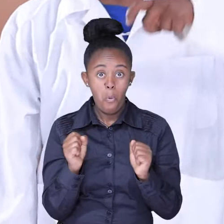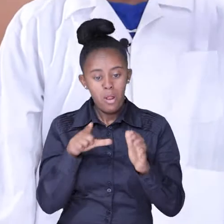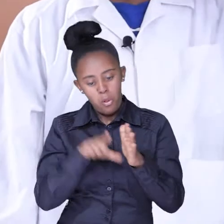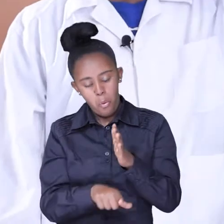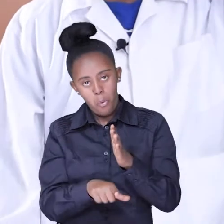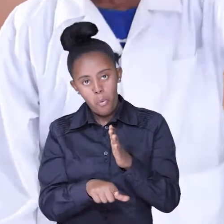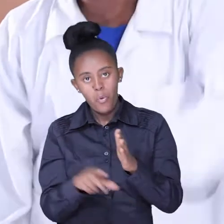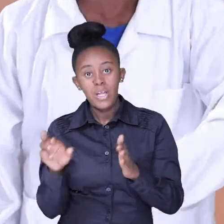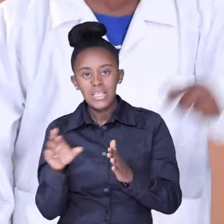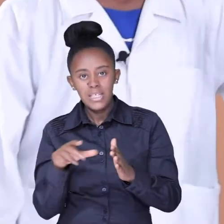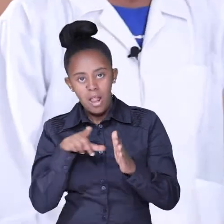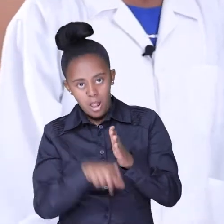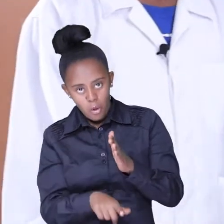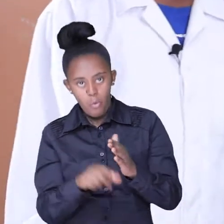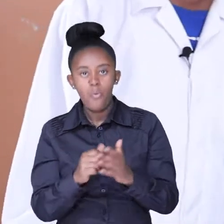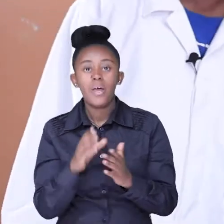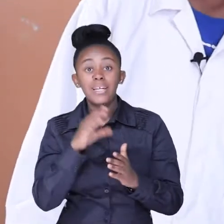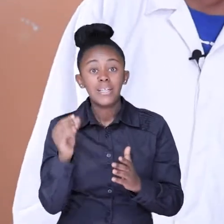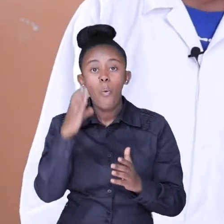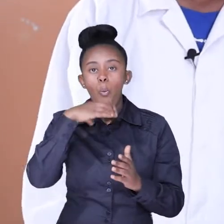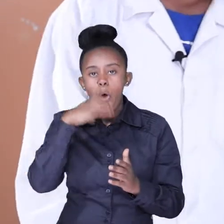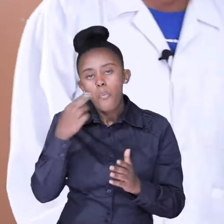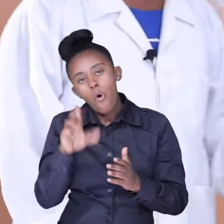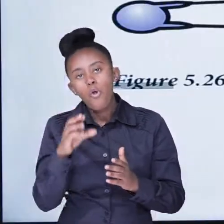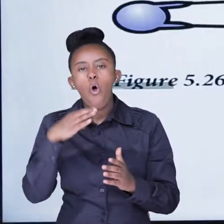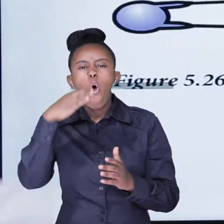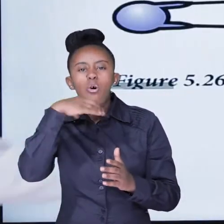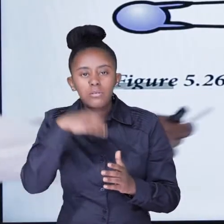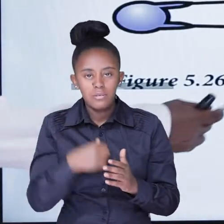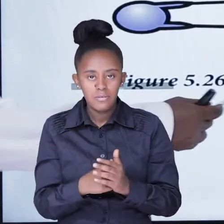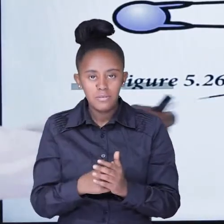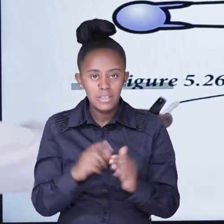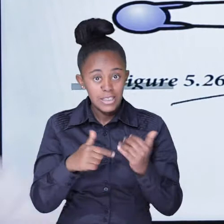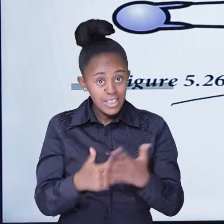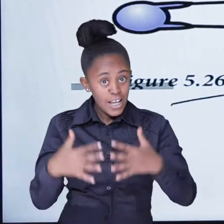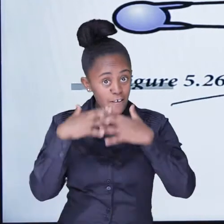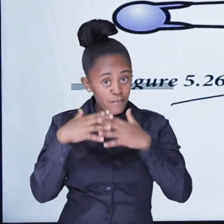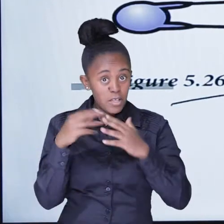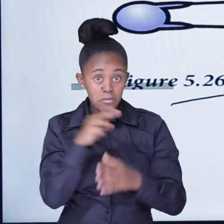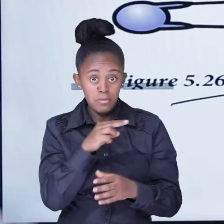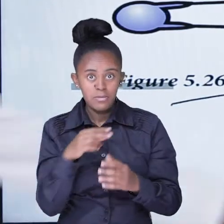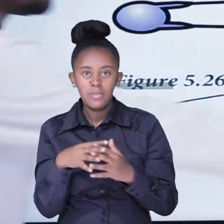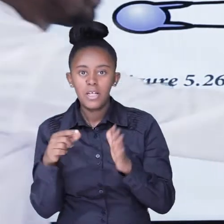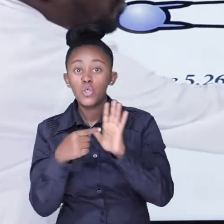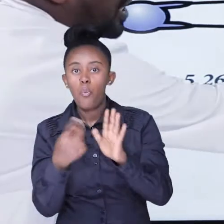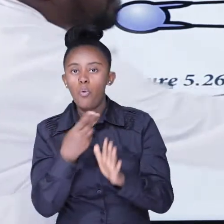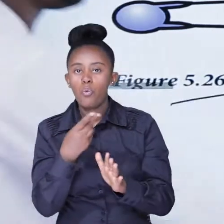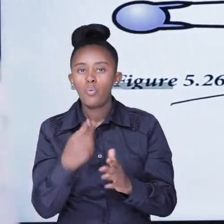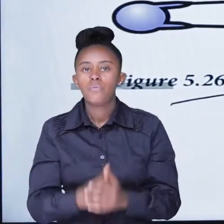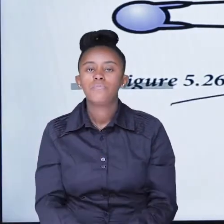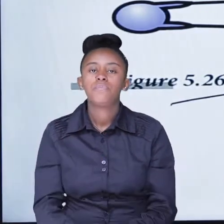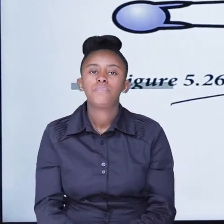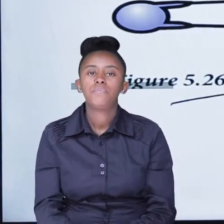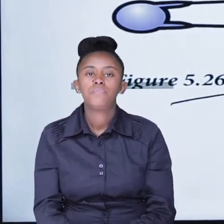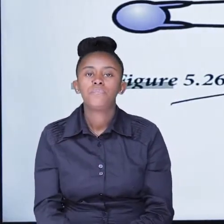the resistance drop when it is warm or hot. This is a device for thermosistors, and this is a symbol given